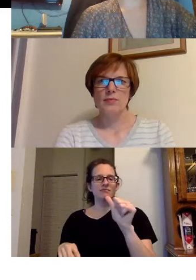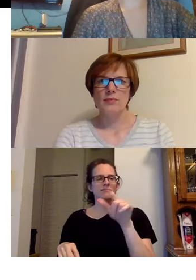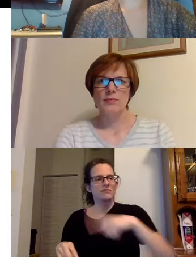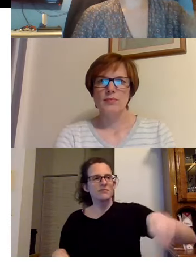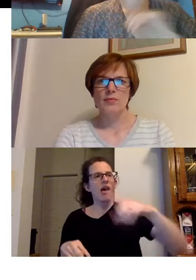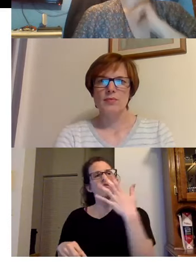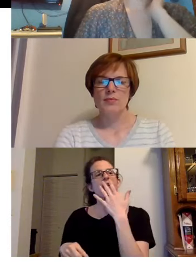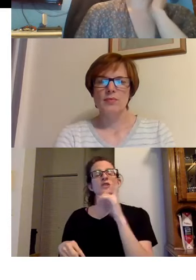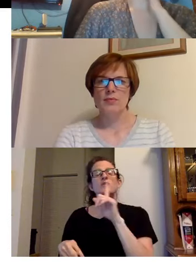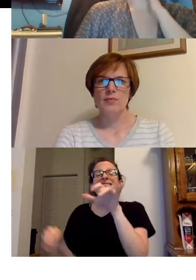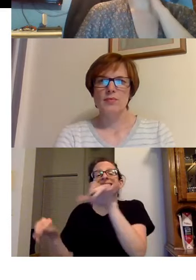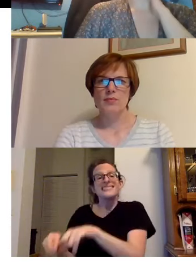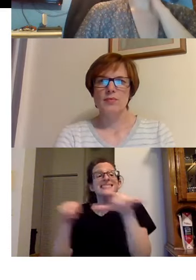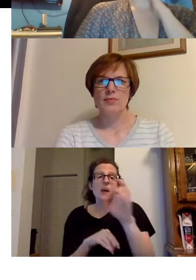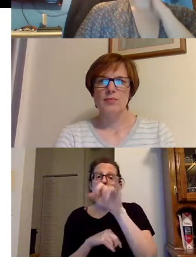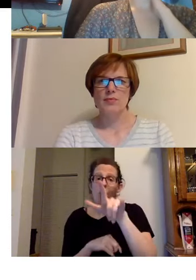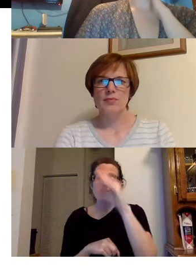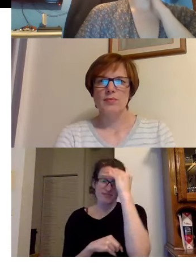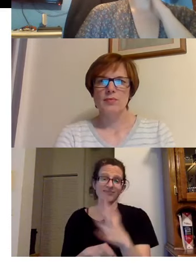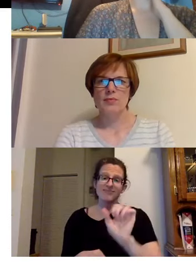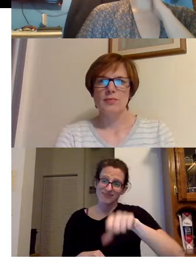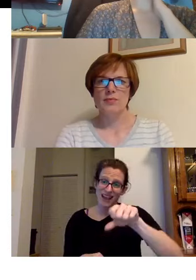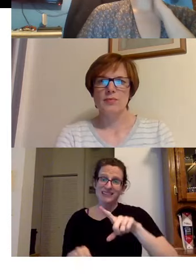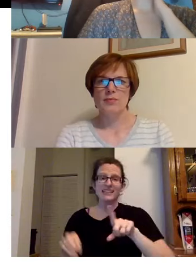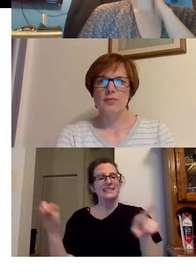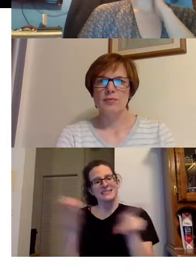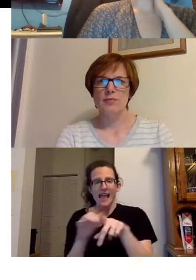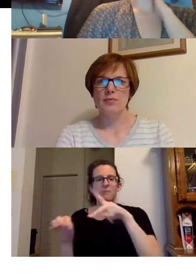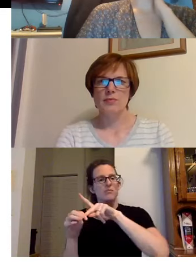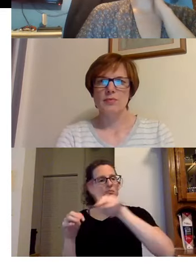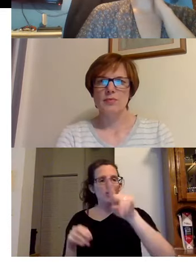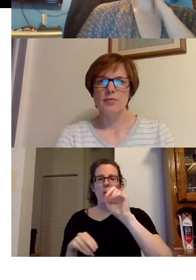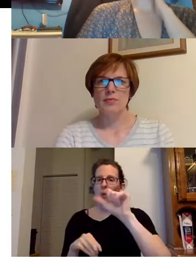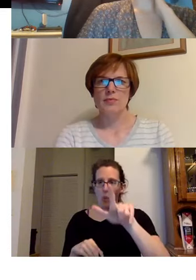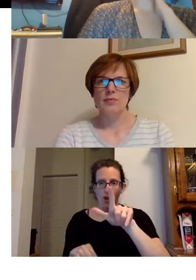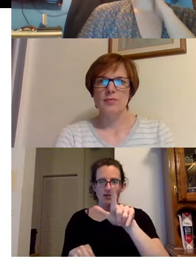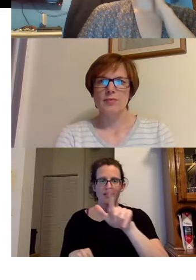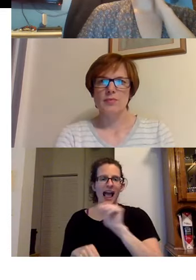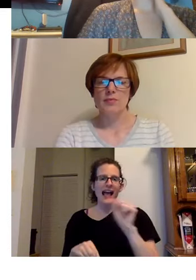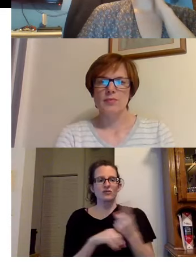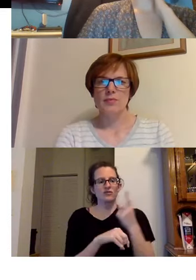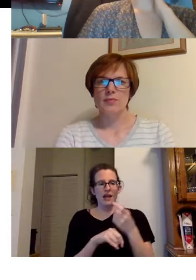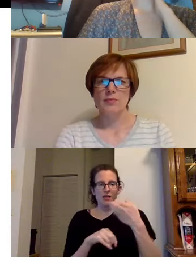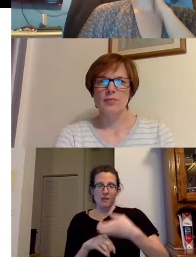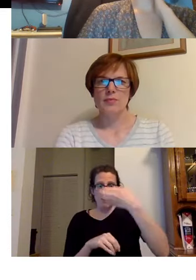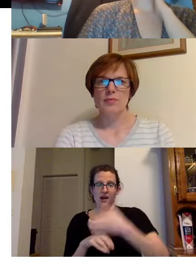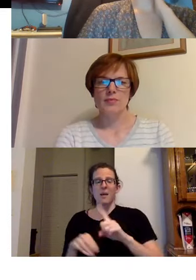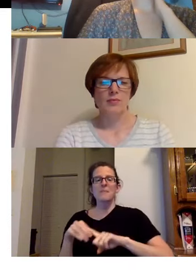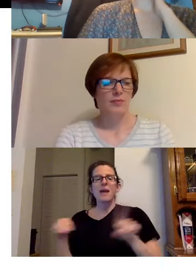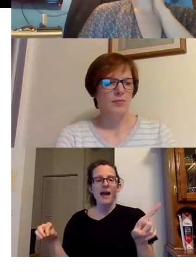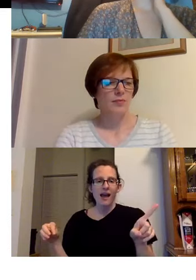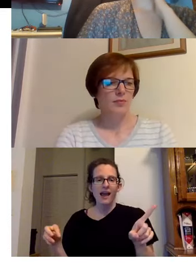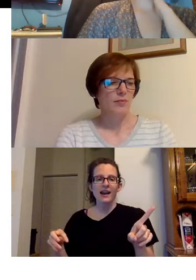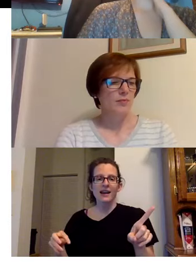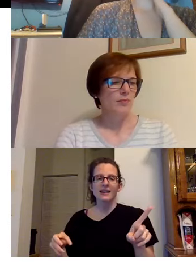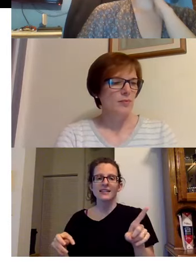is the same oil. It's still the same pure therapeutic grade essential oil as in the regular bottle. It's just that this